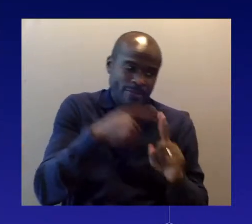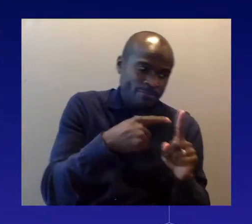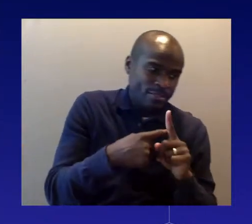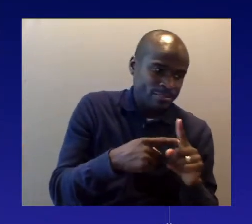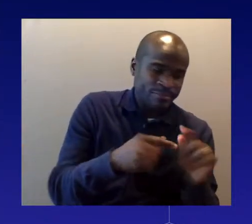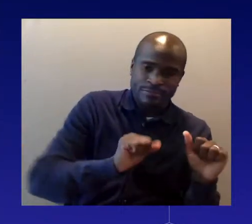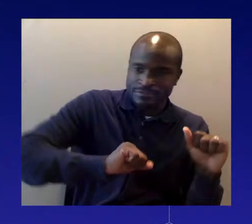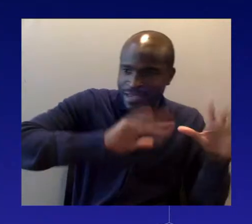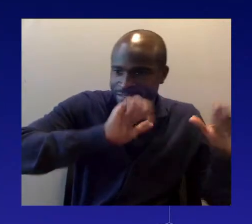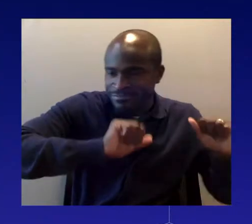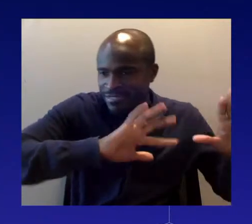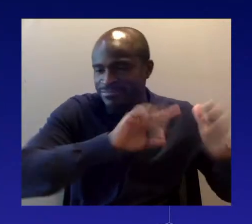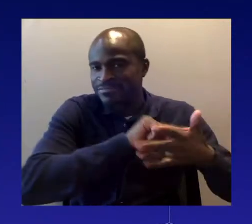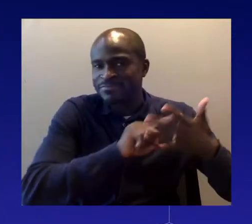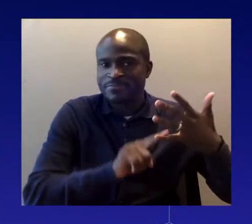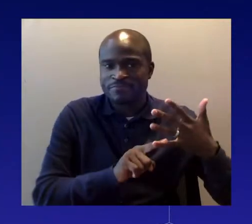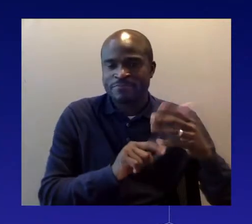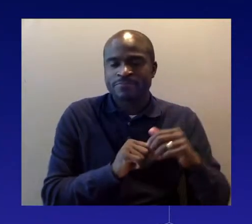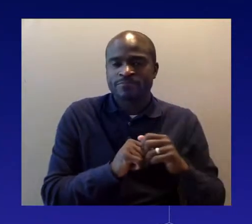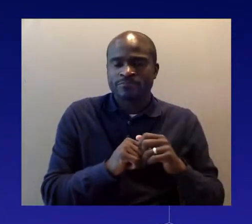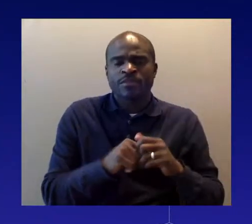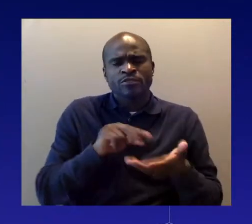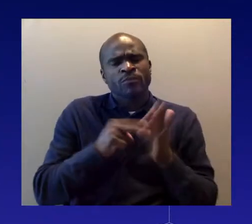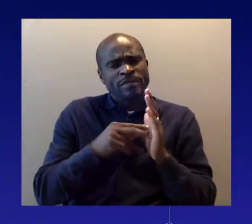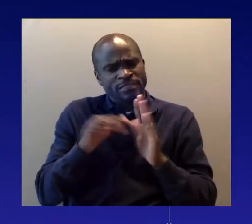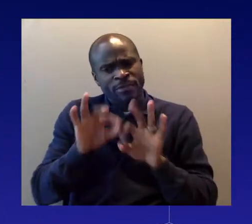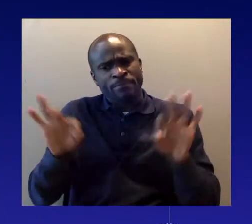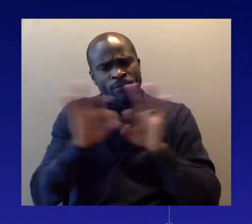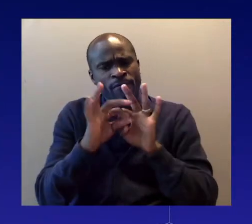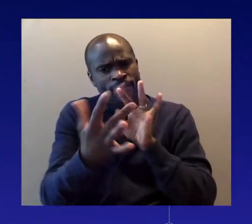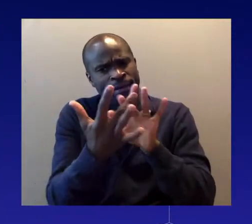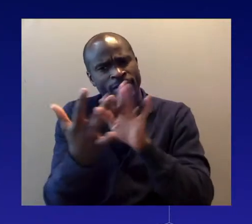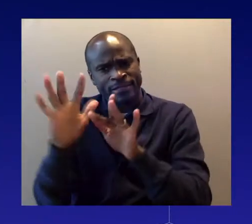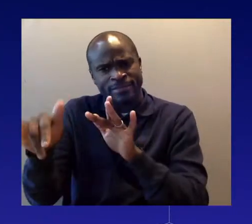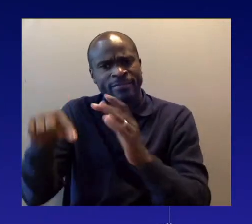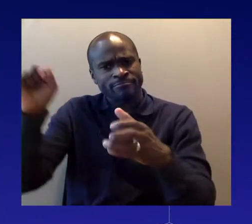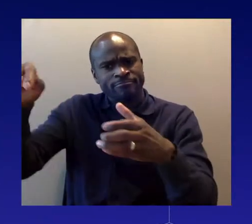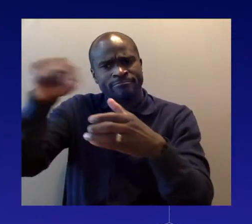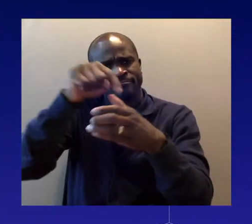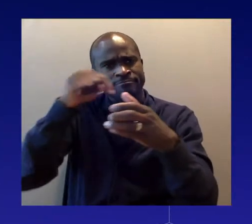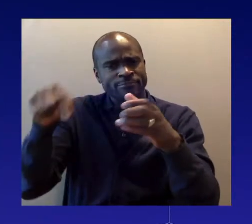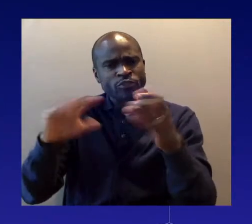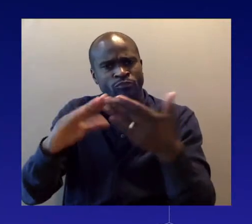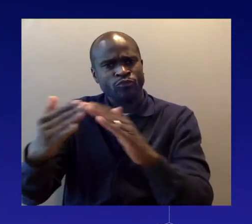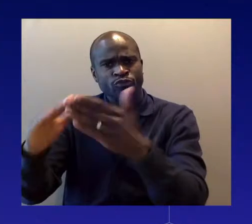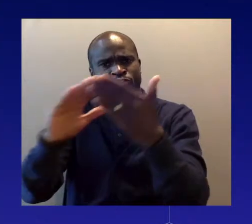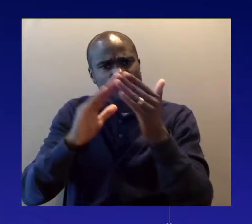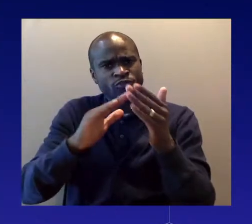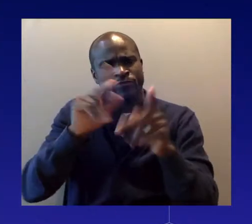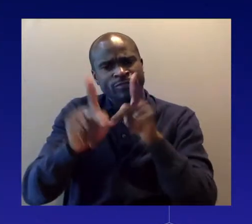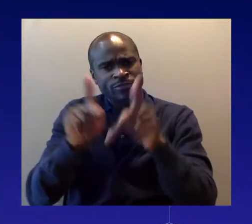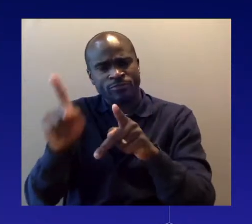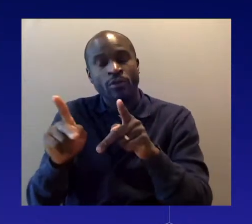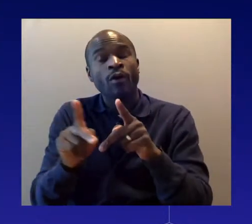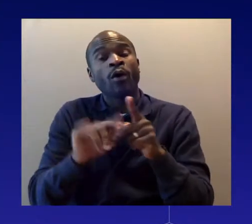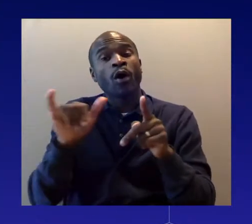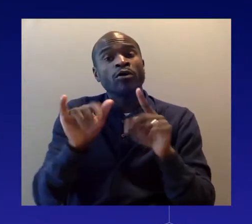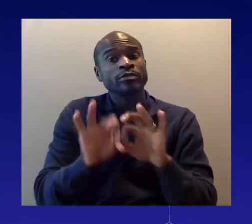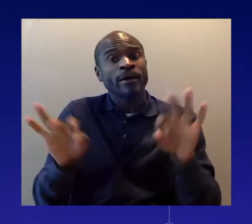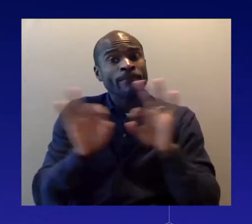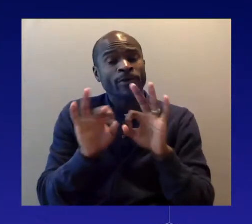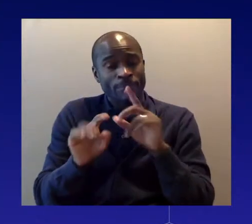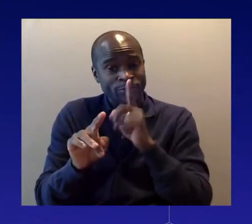but also how can we develop the means to support their retention in that pathway towards